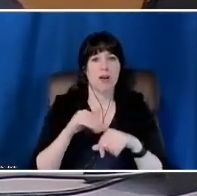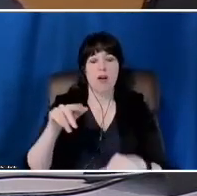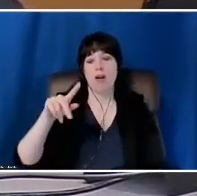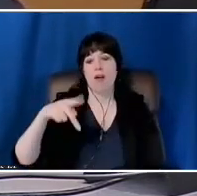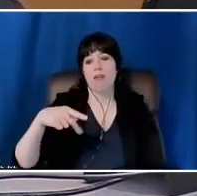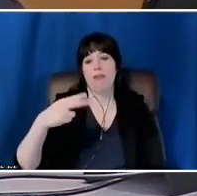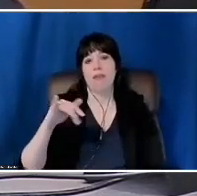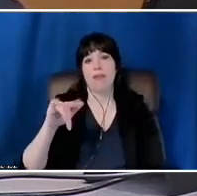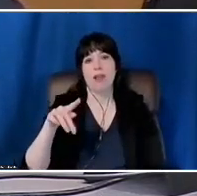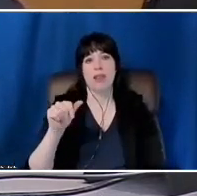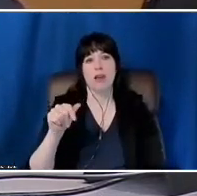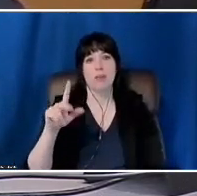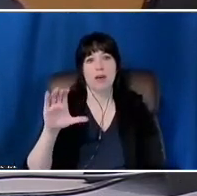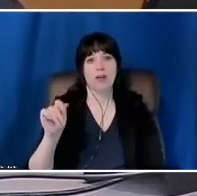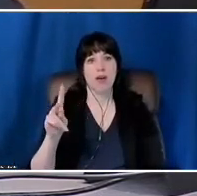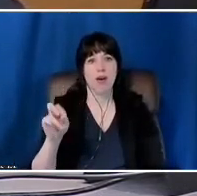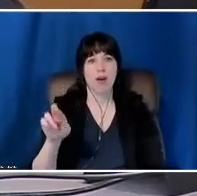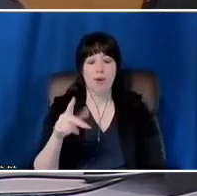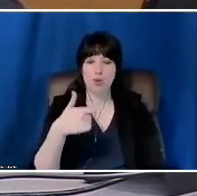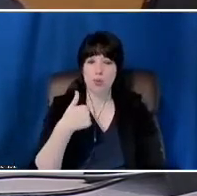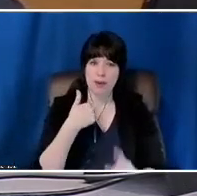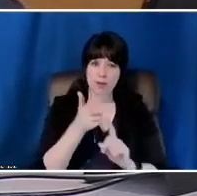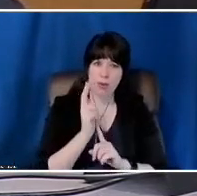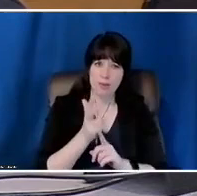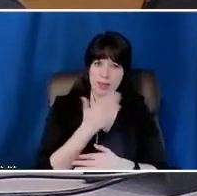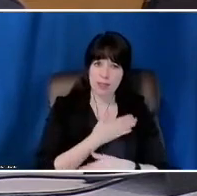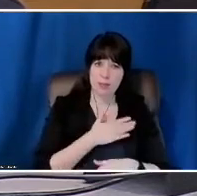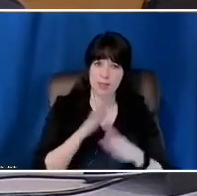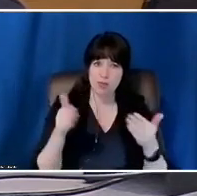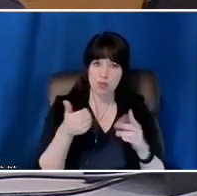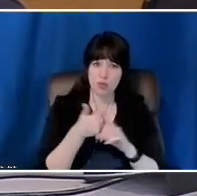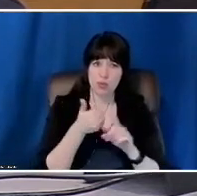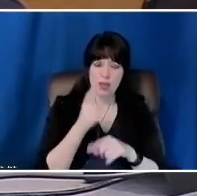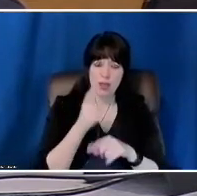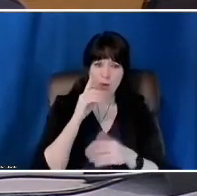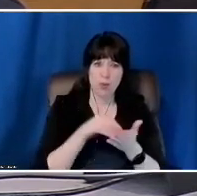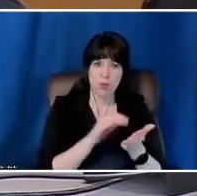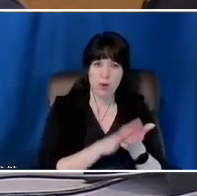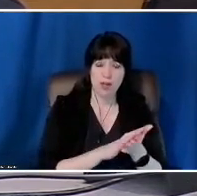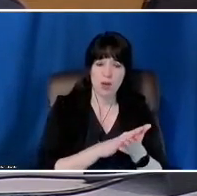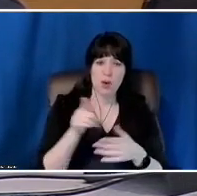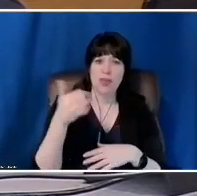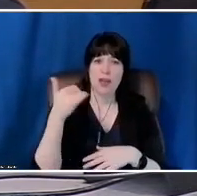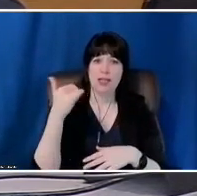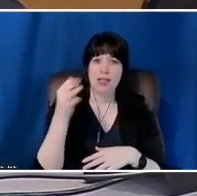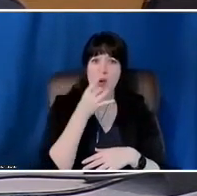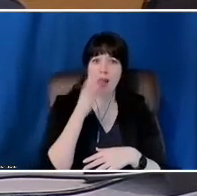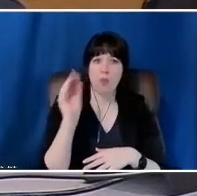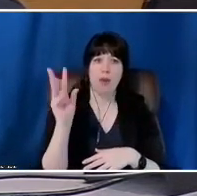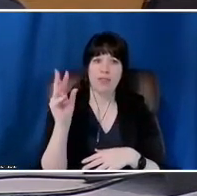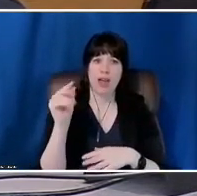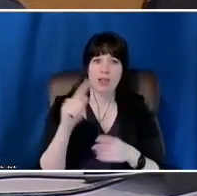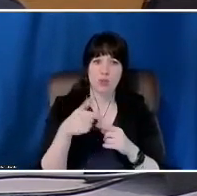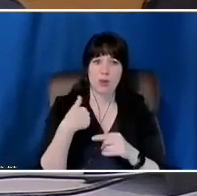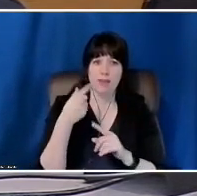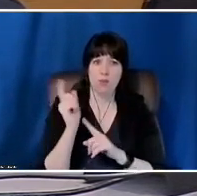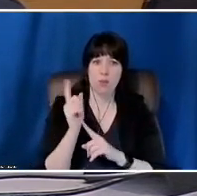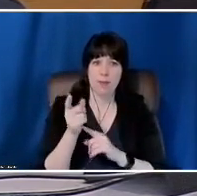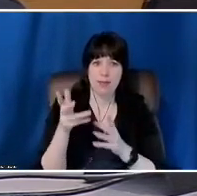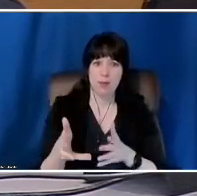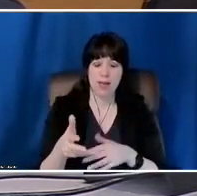As a reminder, you have 3 minutes. Please introduce yourself for the record. The yellow light will flash when you have 1 minute remaining, and the red light will come on at